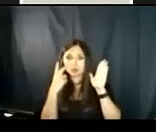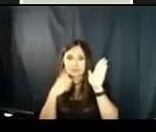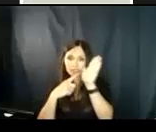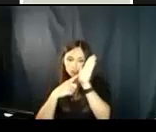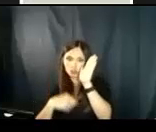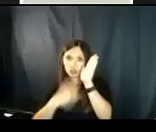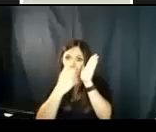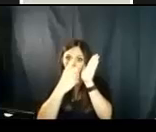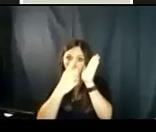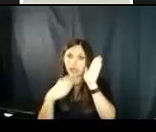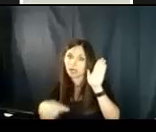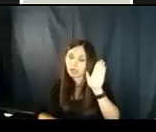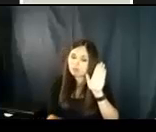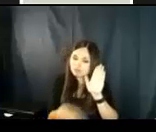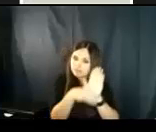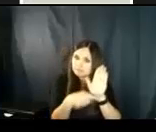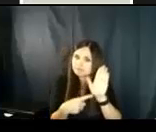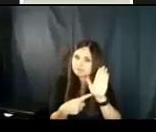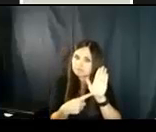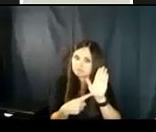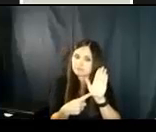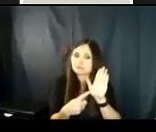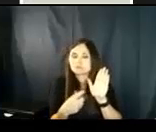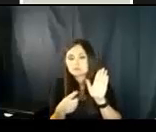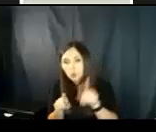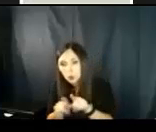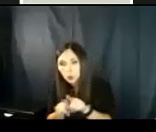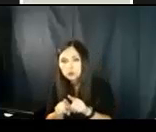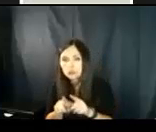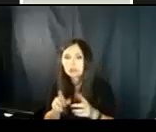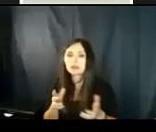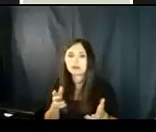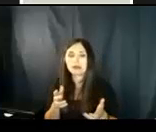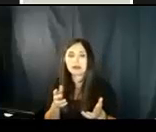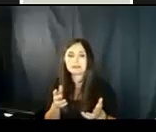checkpoint that was added to this page. So then again, we want to make